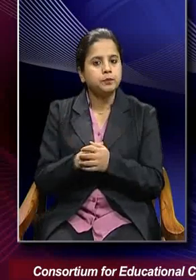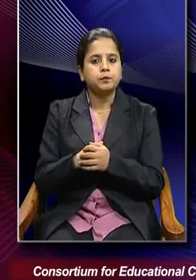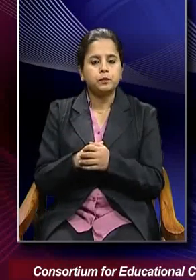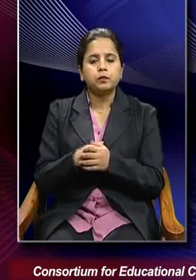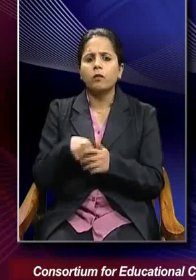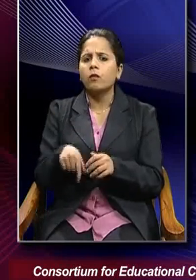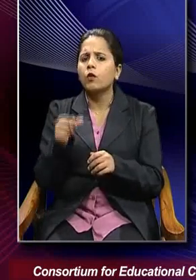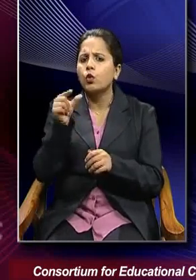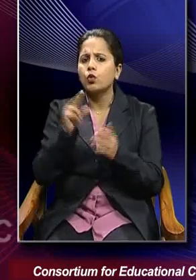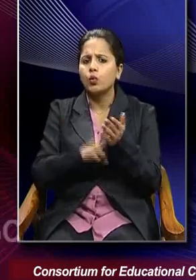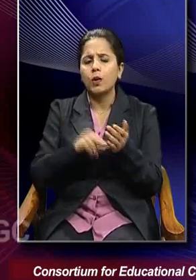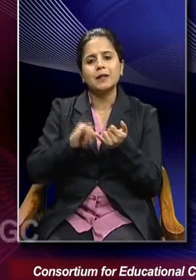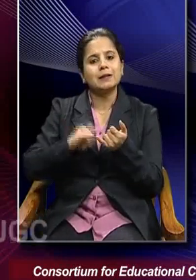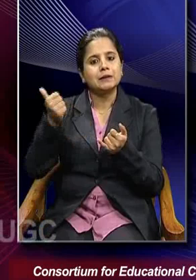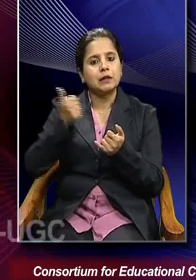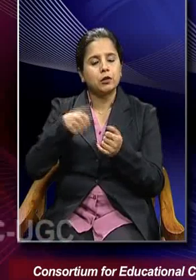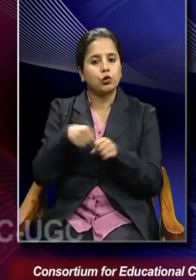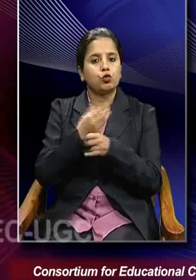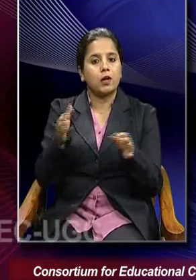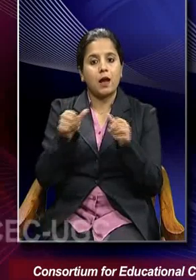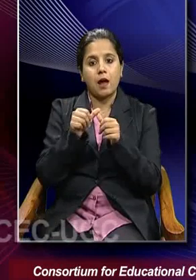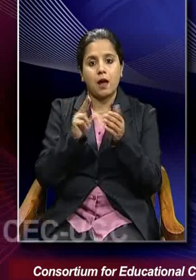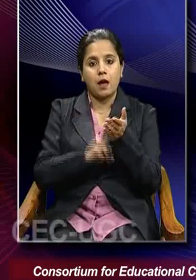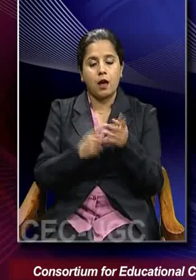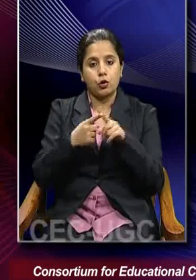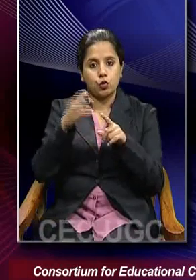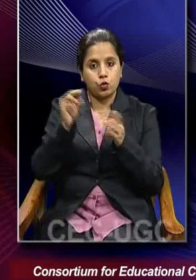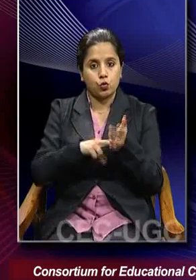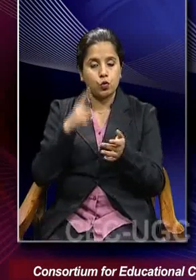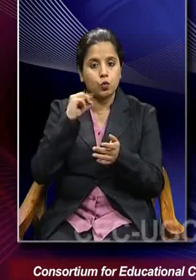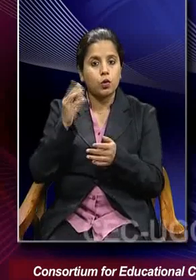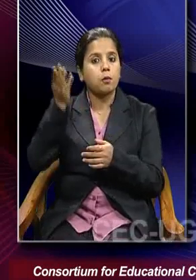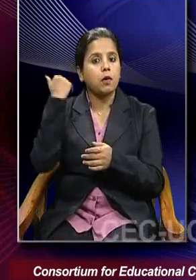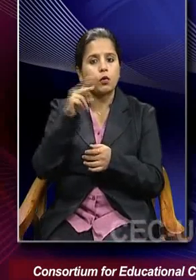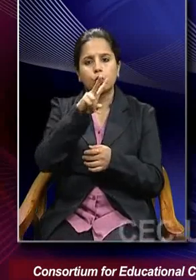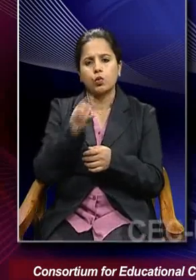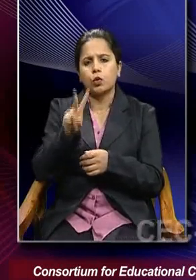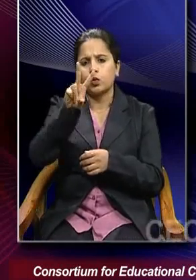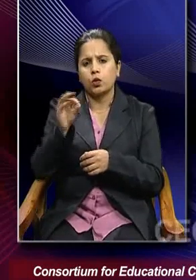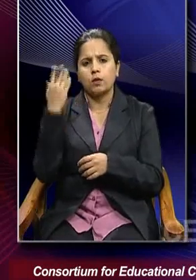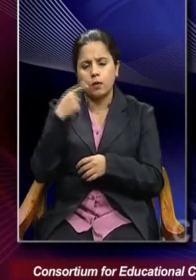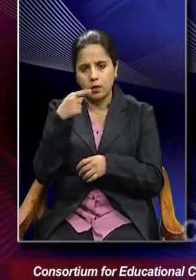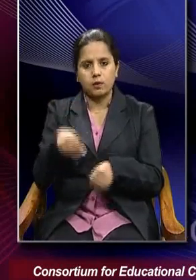The UN Secretary General Antonio Guterres said in 2020, and we quote,